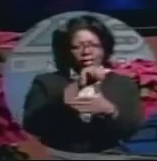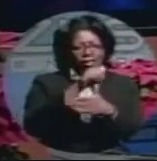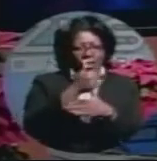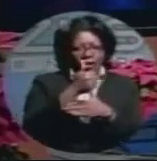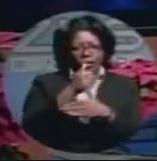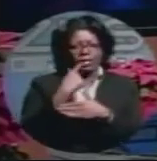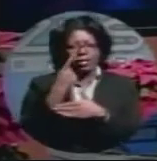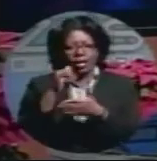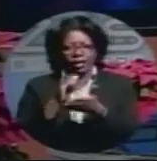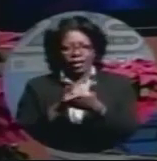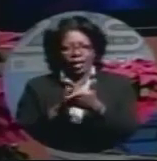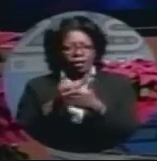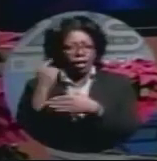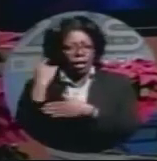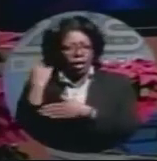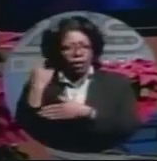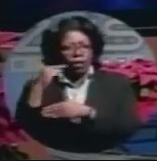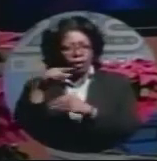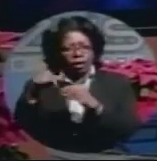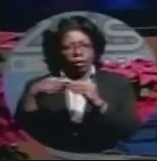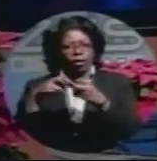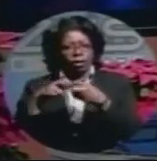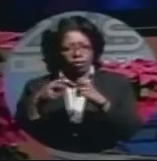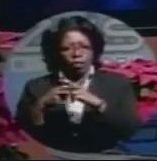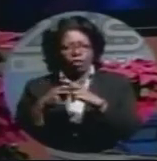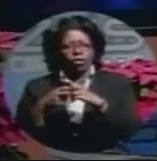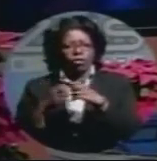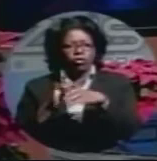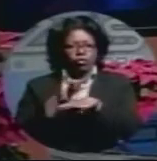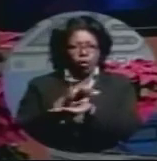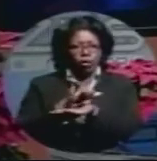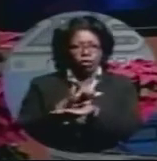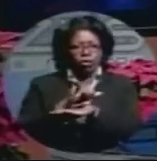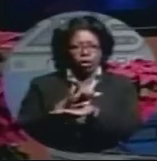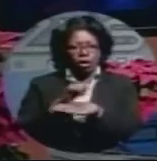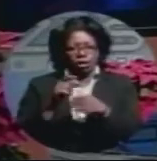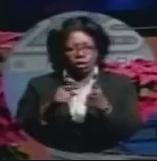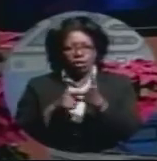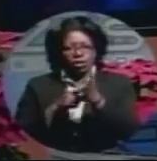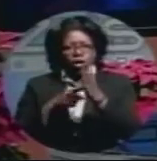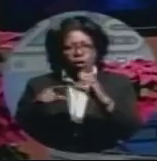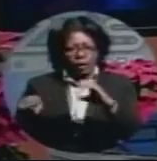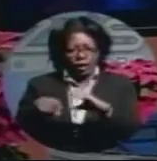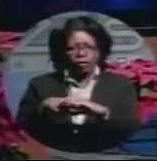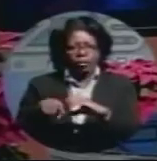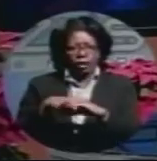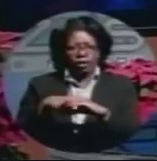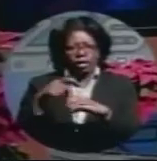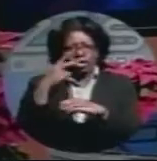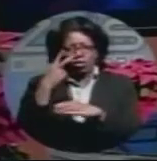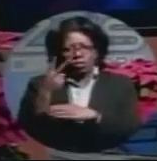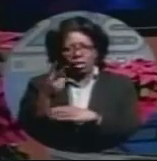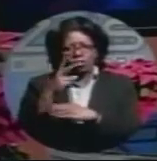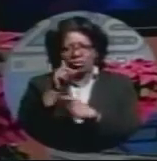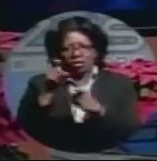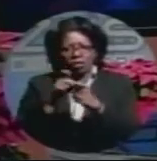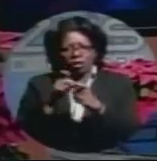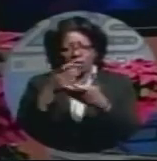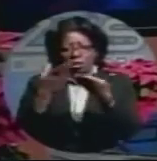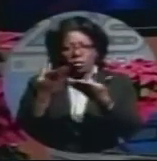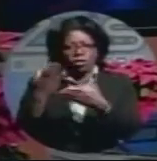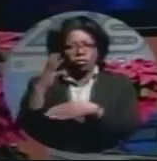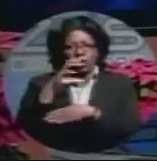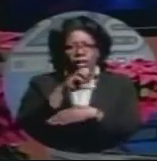2010, says after hearing about the fiasco, she was forced to review emails and minutes from board meetings to see if there was something she